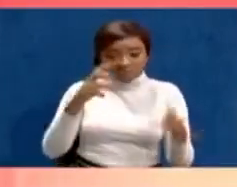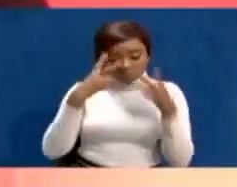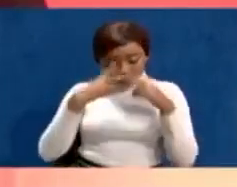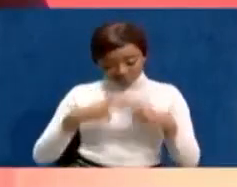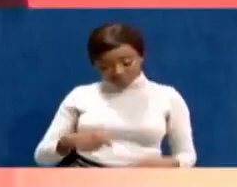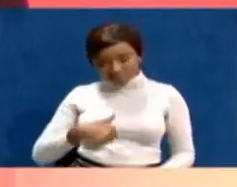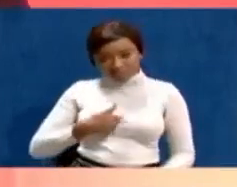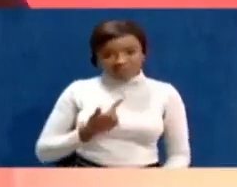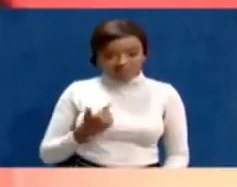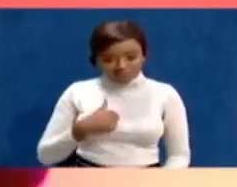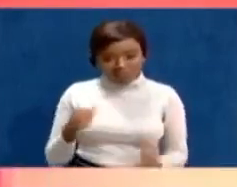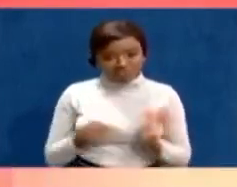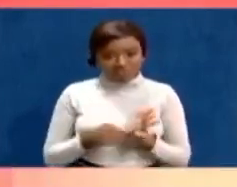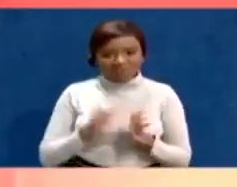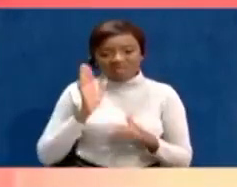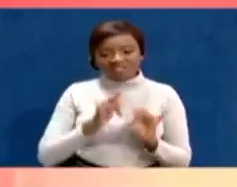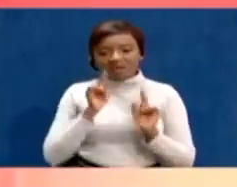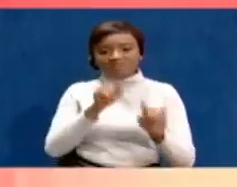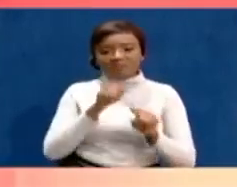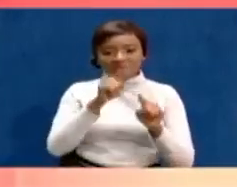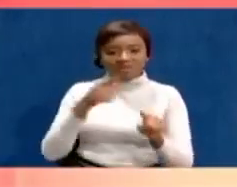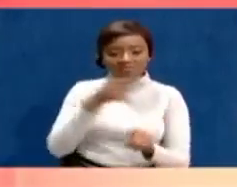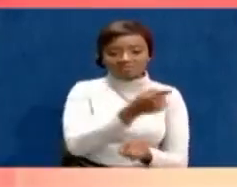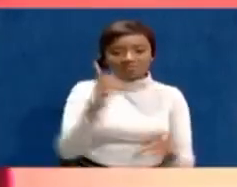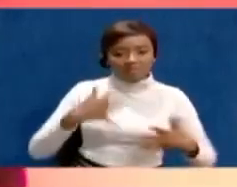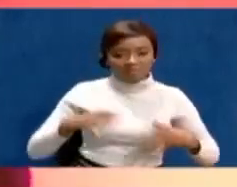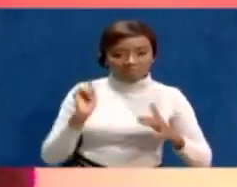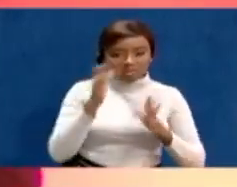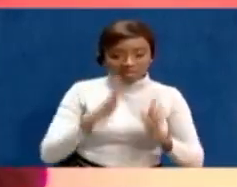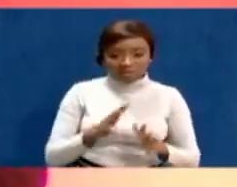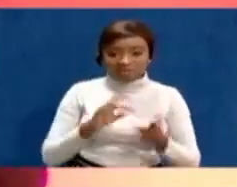wenyewe mbele ya tuanze kuangalia wananchi. Hiyo